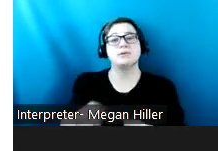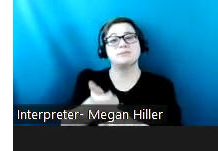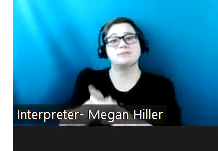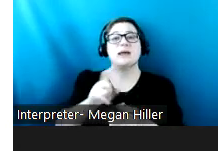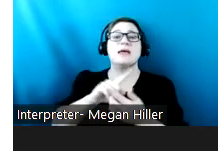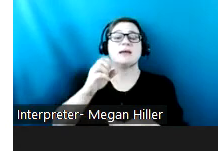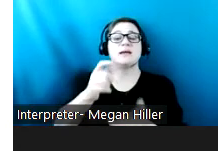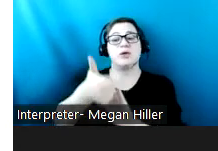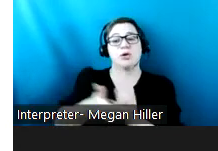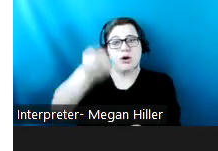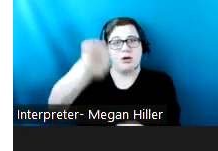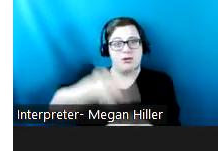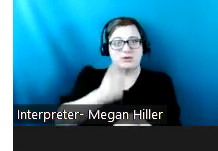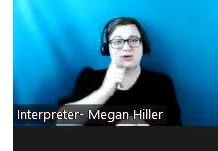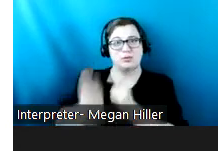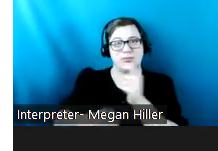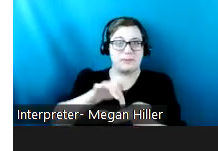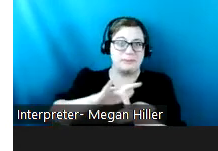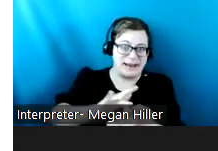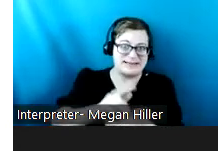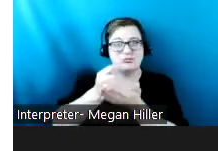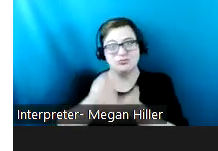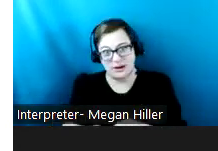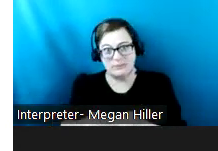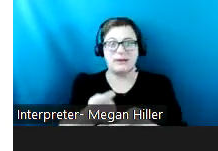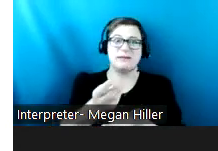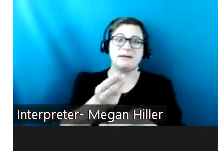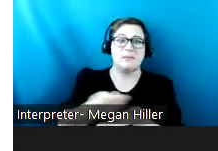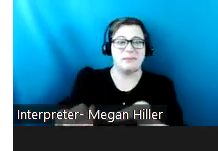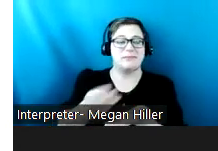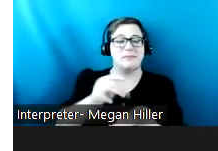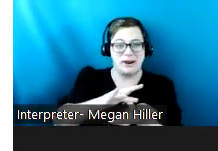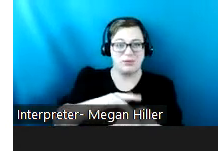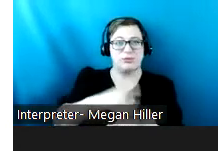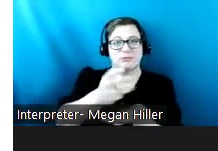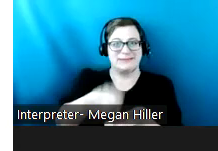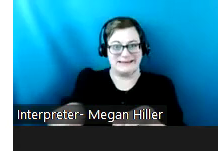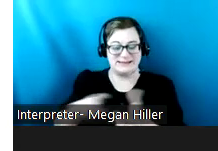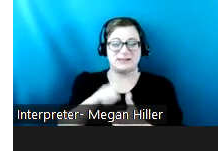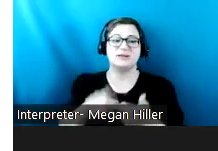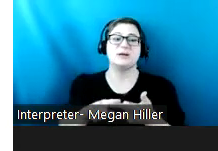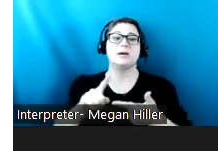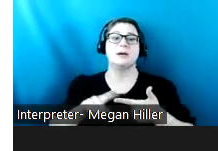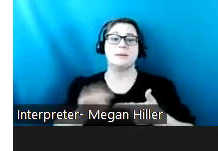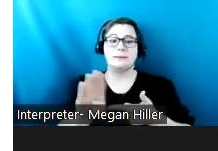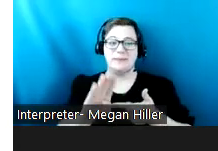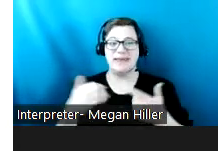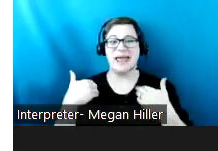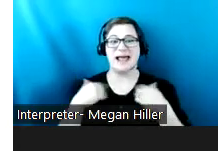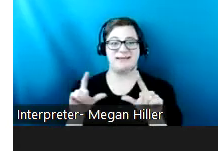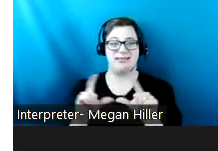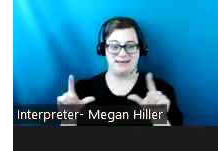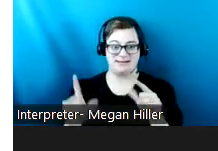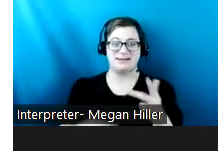to prescribe treatment, medication, or medical devices, who B, holds a current unrestricted license to practice, and C,